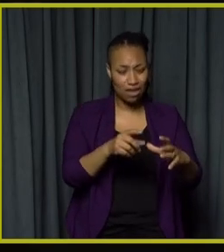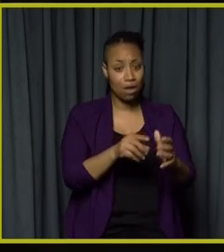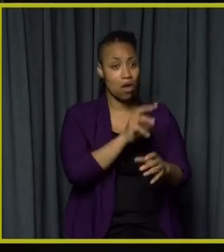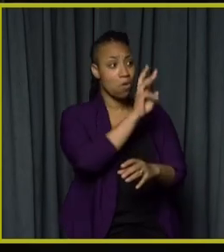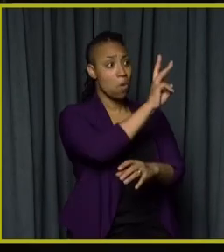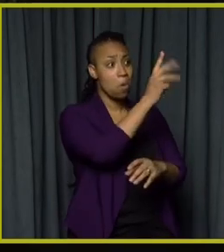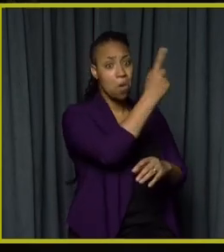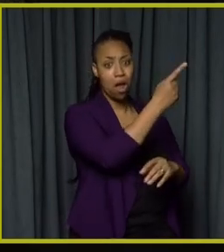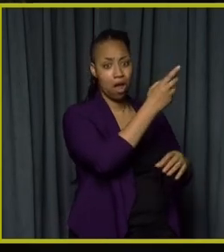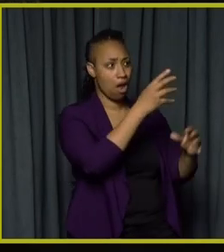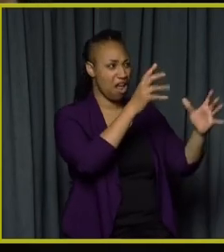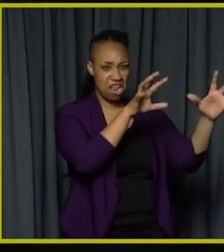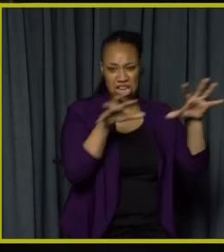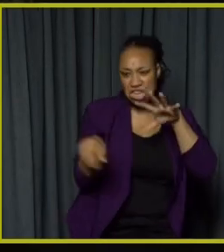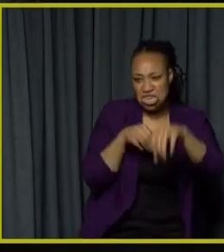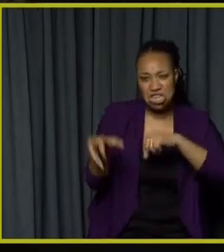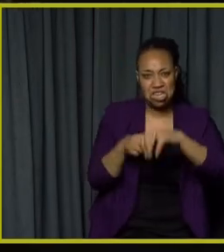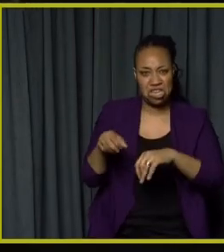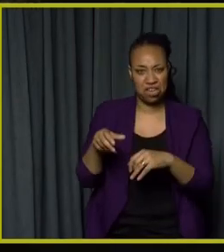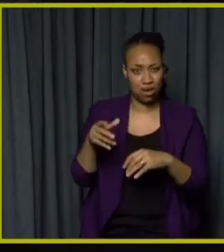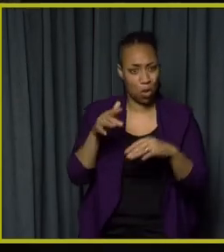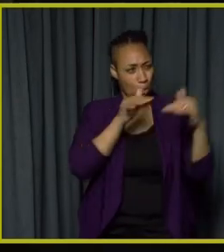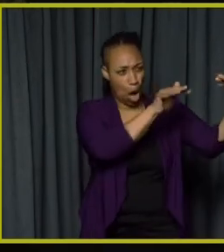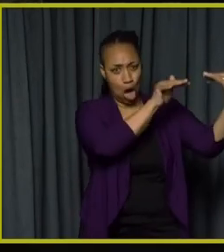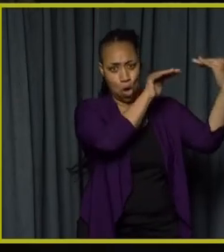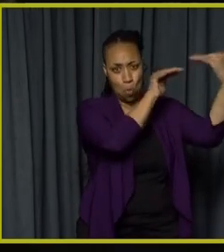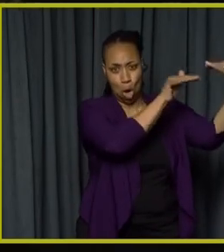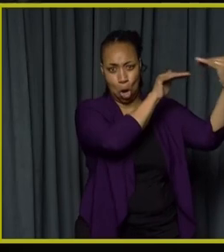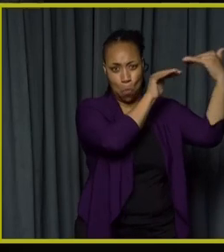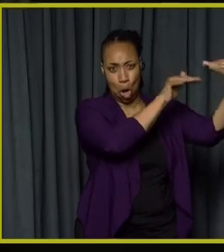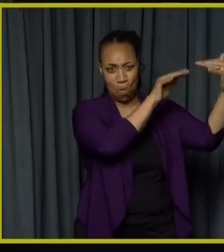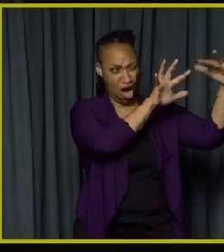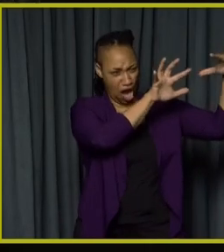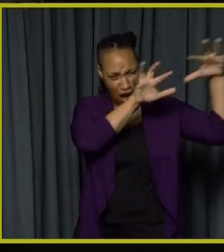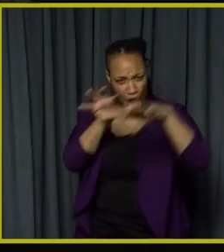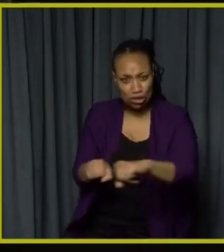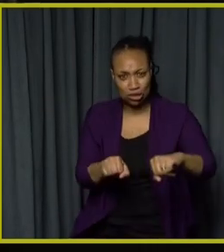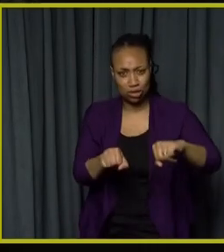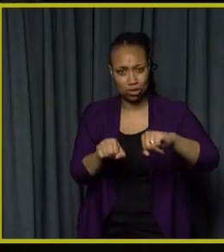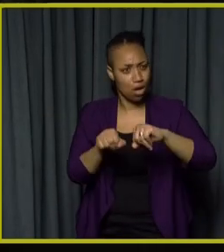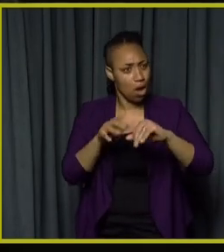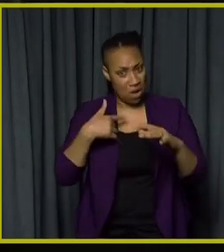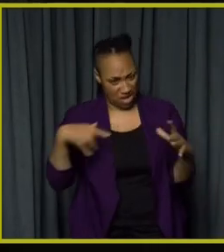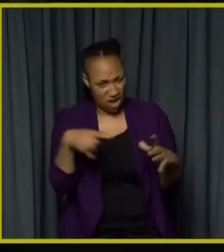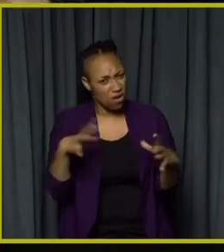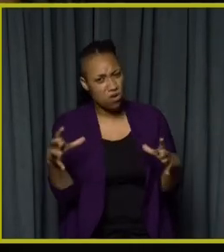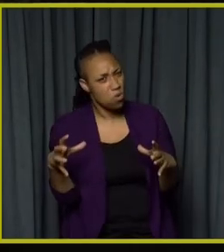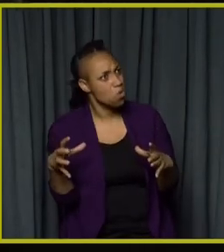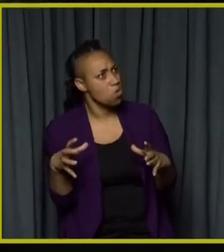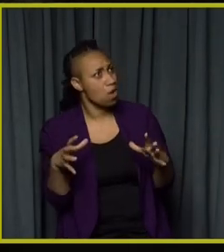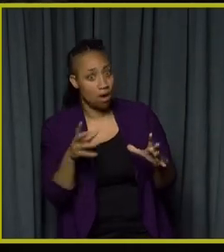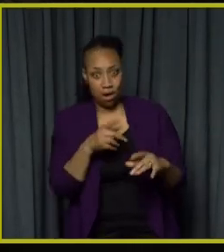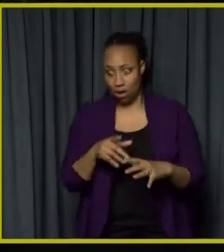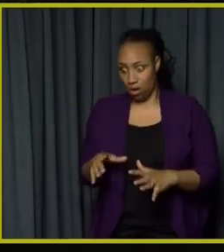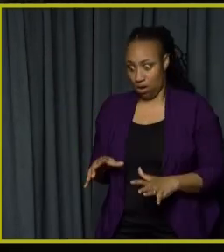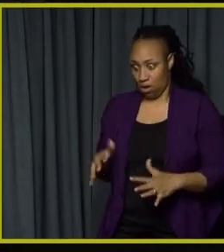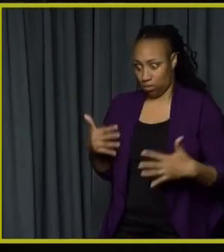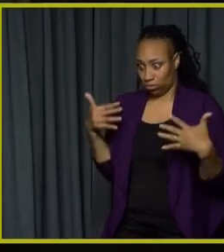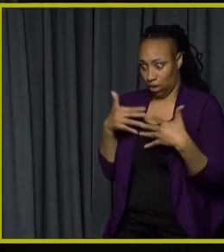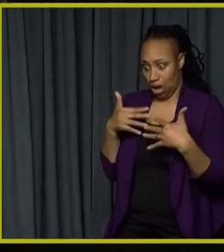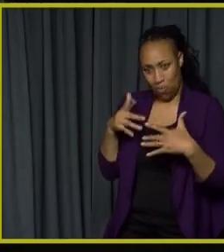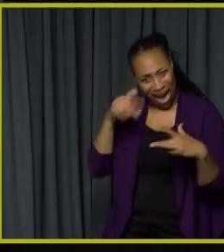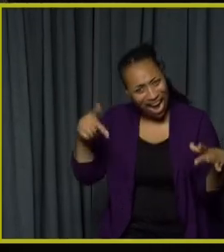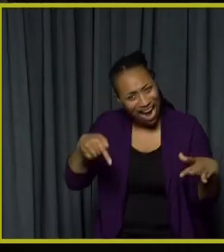scared of people coming together. But in the 1920s, A. Philip Randolph and his friends and his allies organized a strike